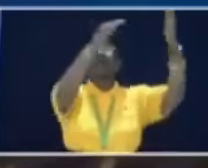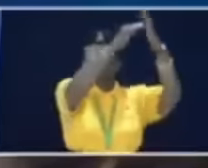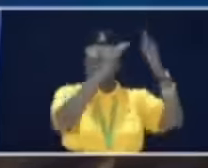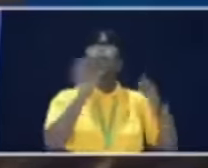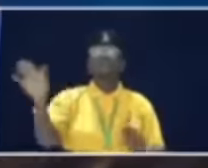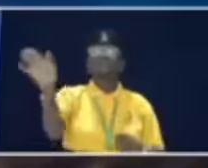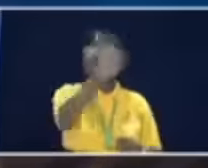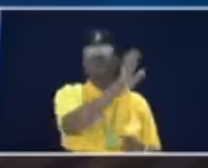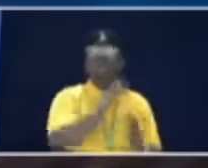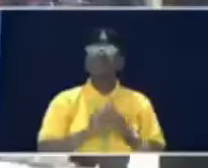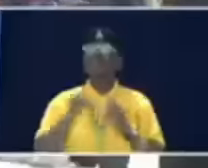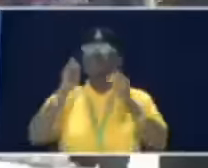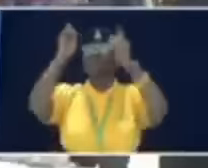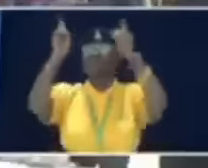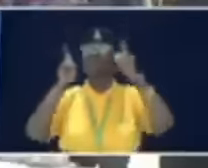I decree they come down now.